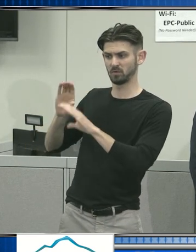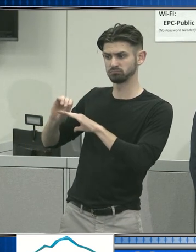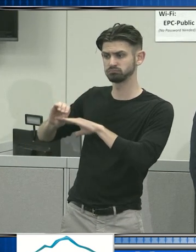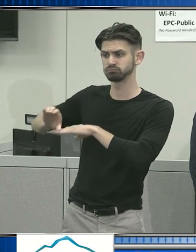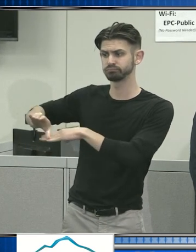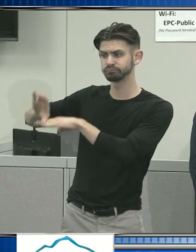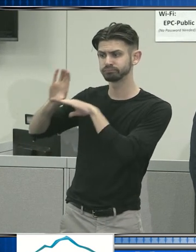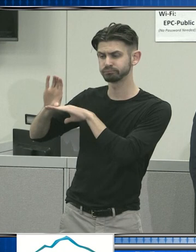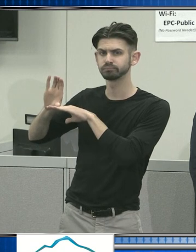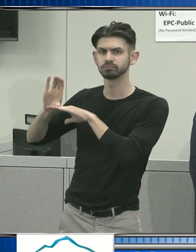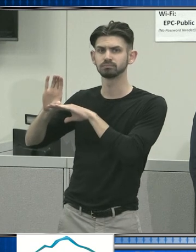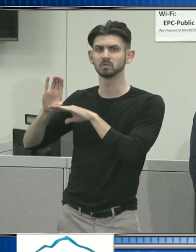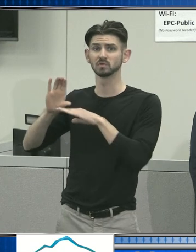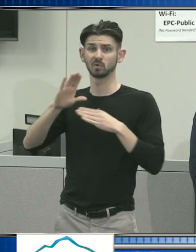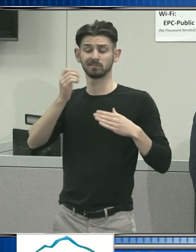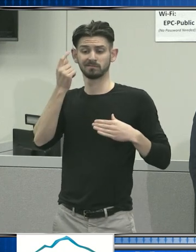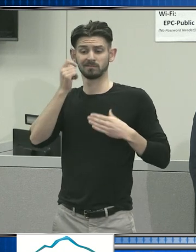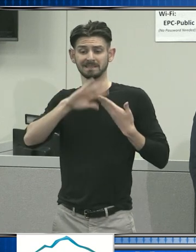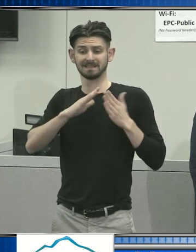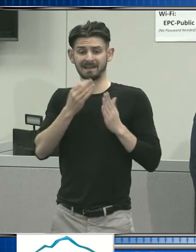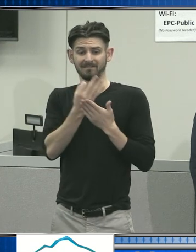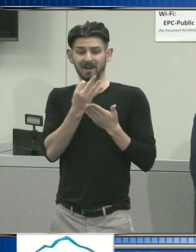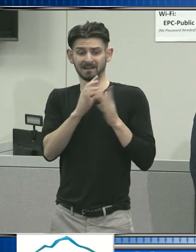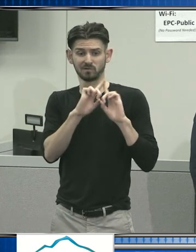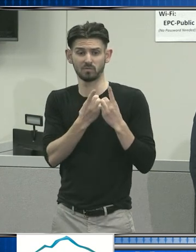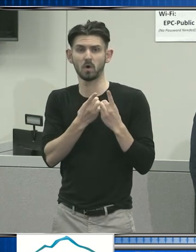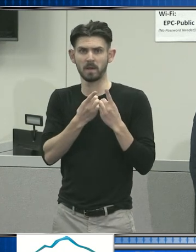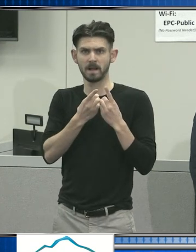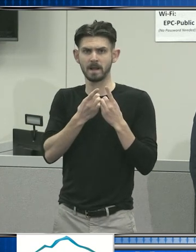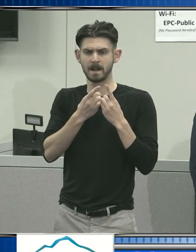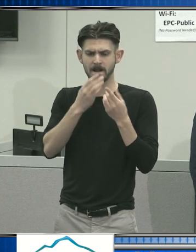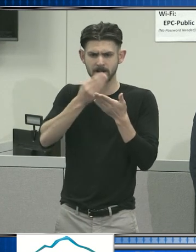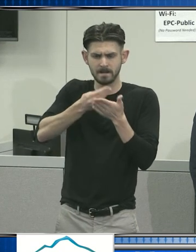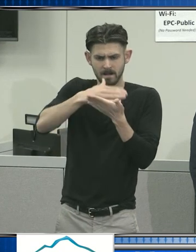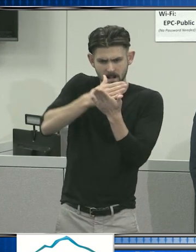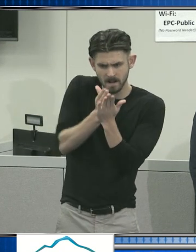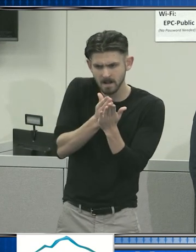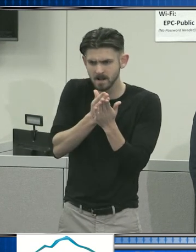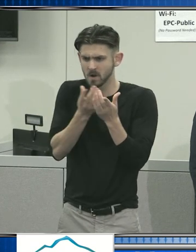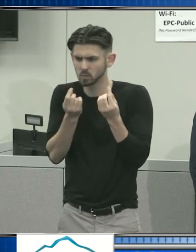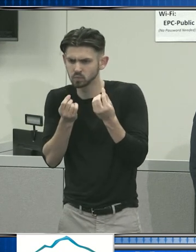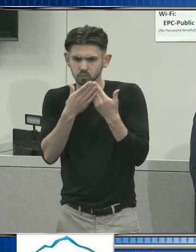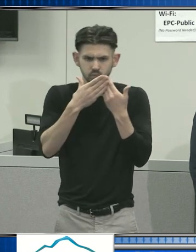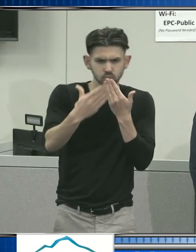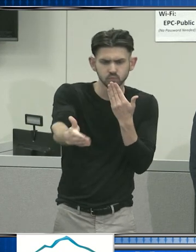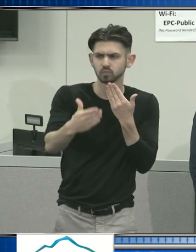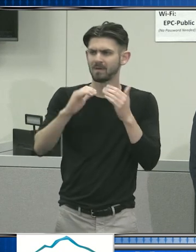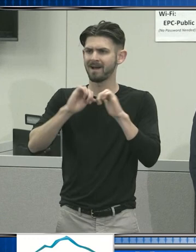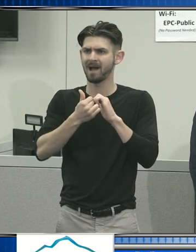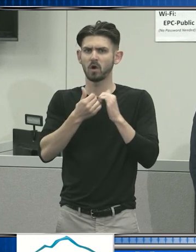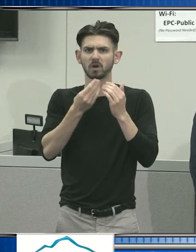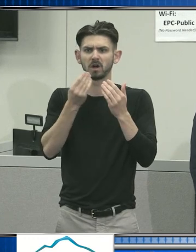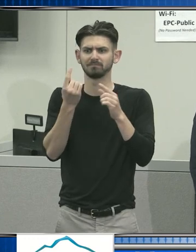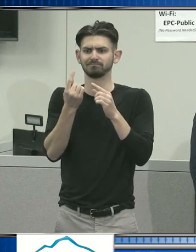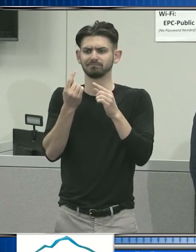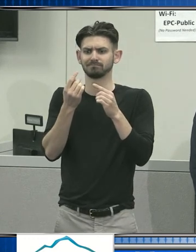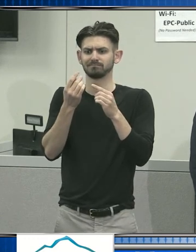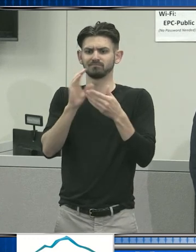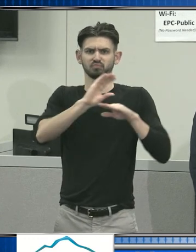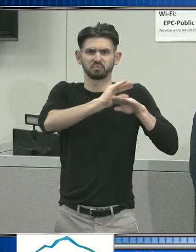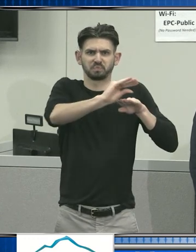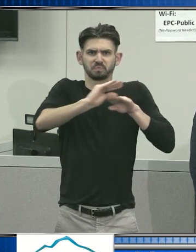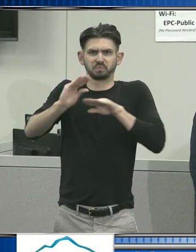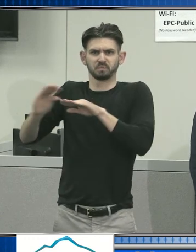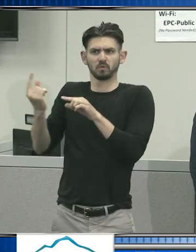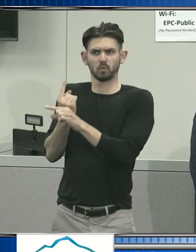to do all the modeling so that we know how to deal with that in terms of cutting expenditures. While public